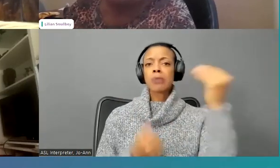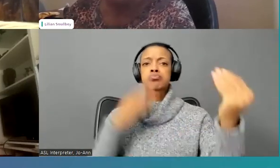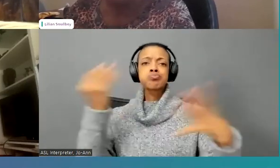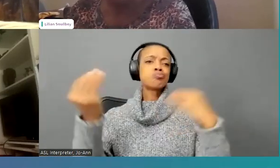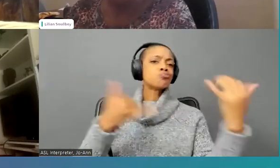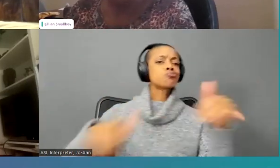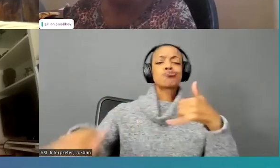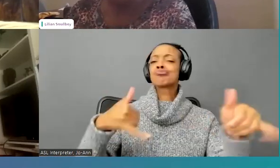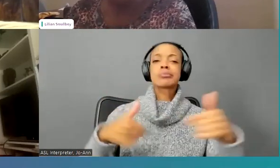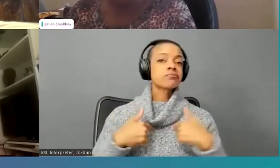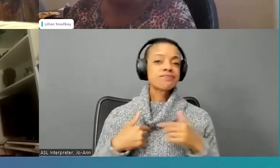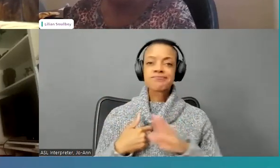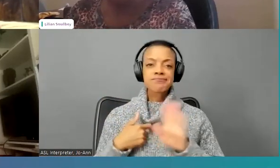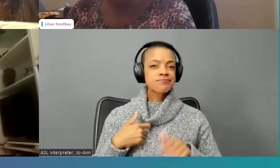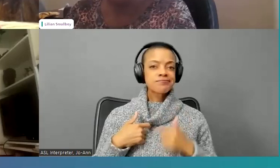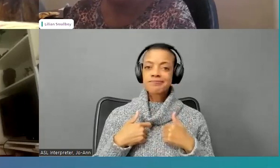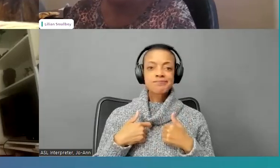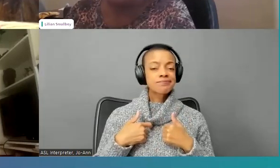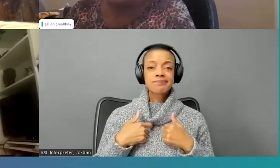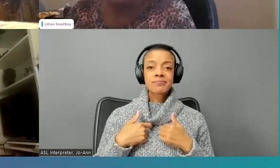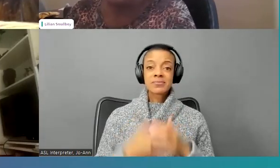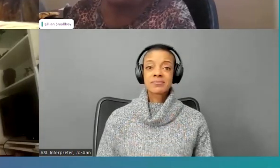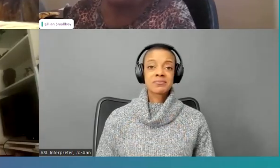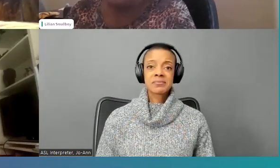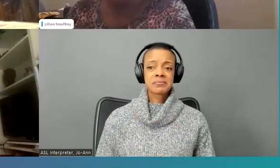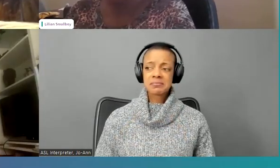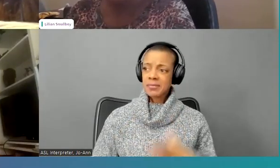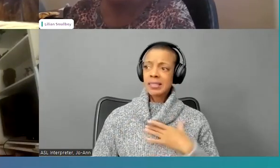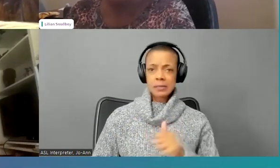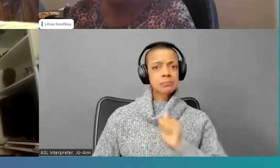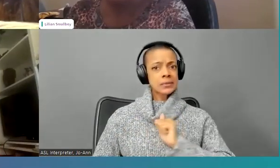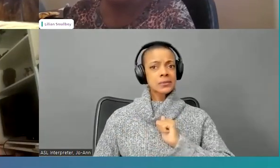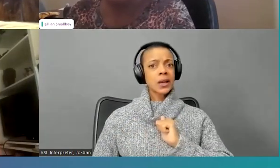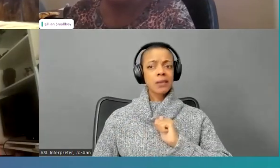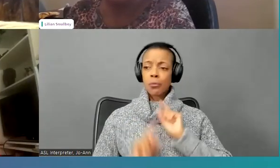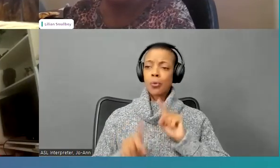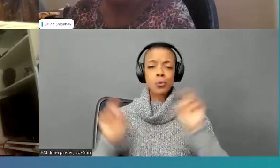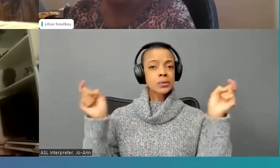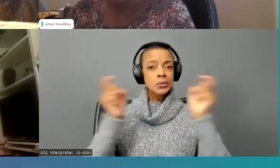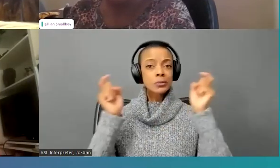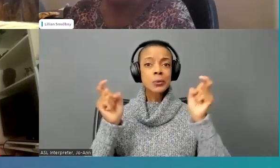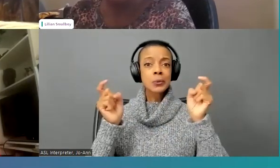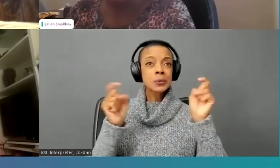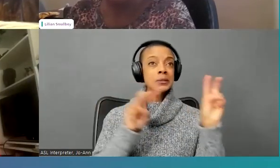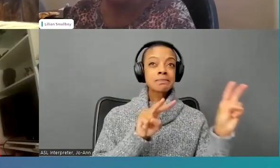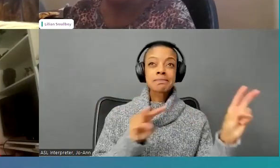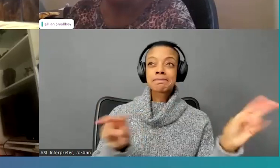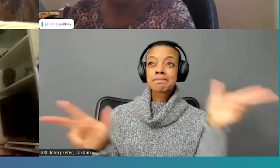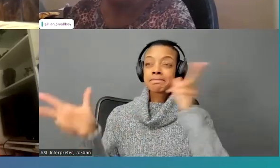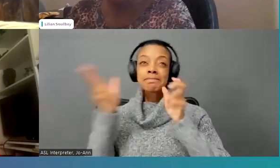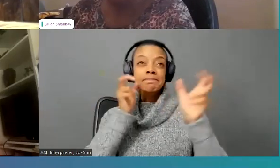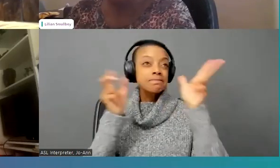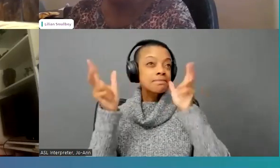I just enjoy being who I am, like going to ceremonies and learning. So I guess that's